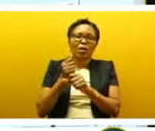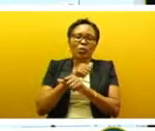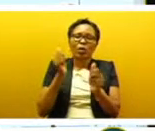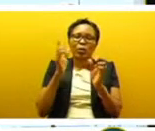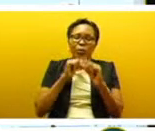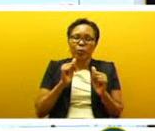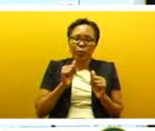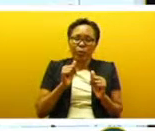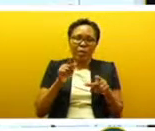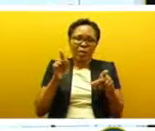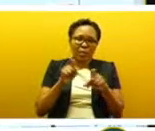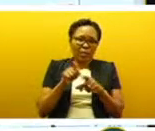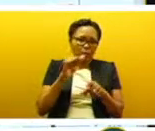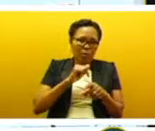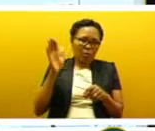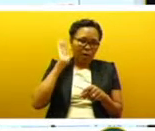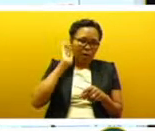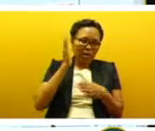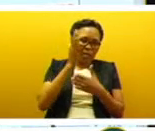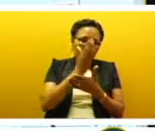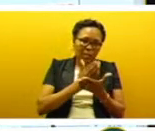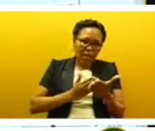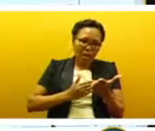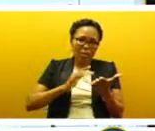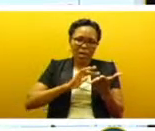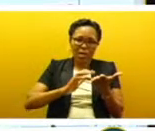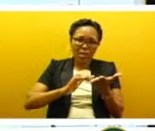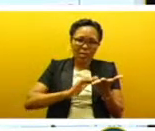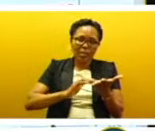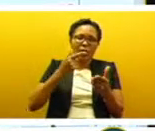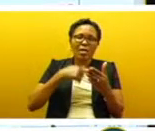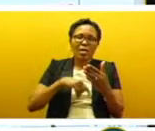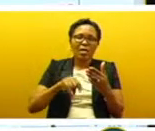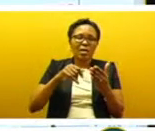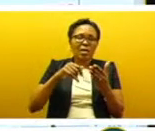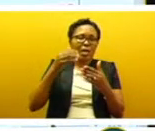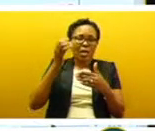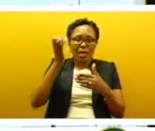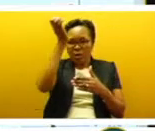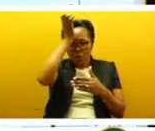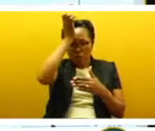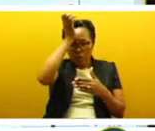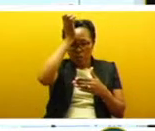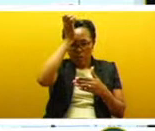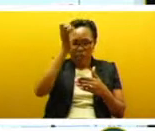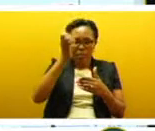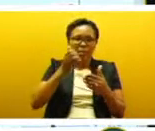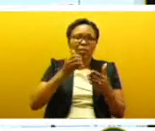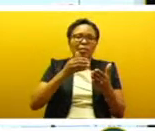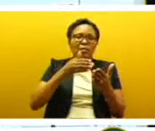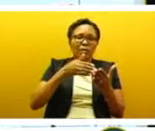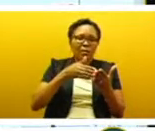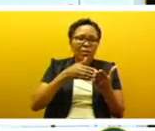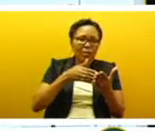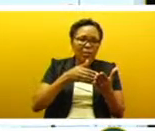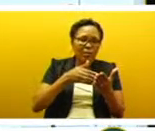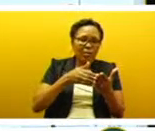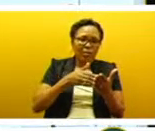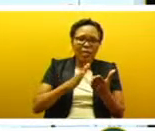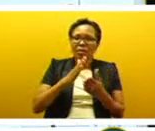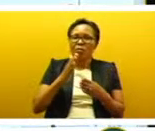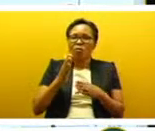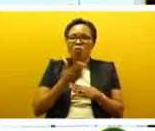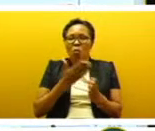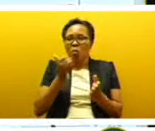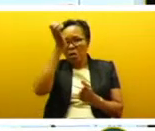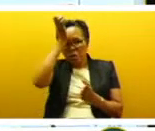And you have been told here that there were some kits in Eldoret were pinging the same, we were sending results from Eldoret, I don't know from wherever,